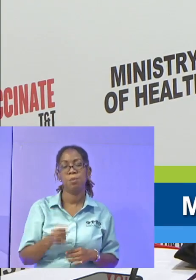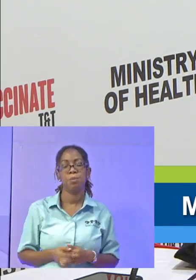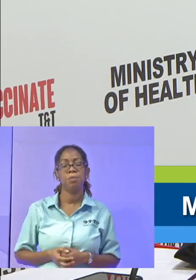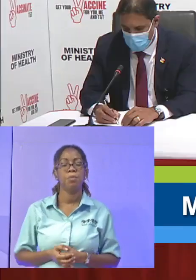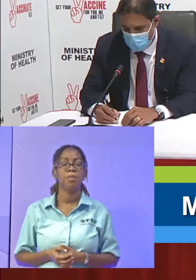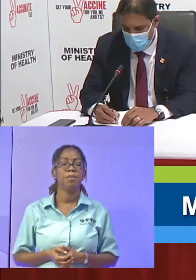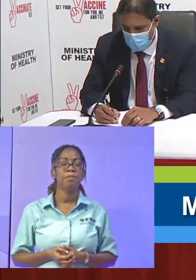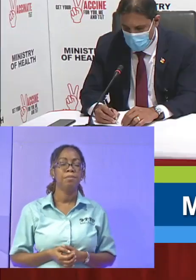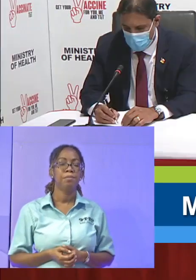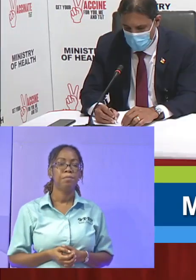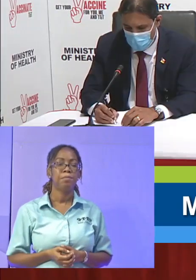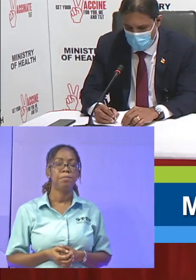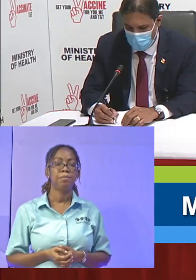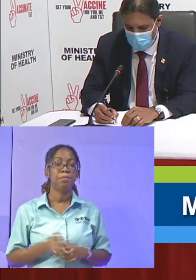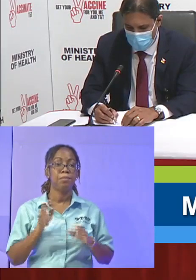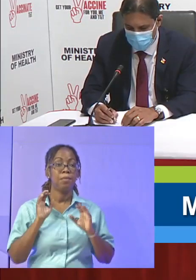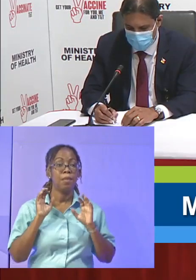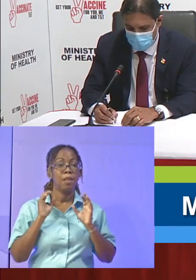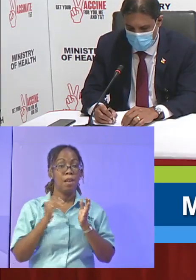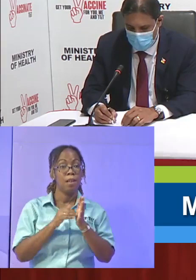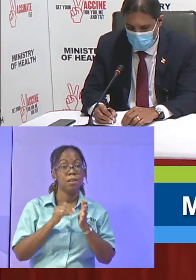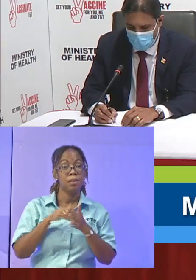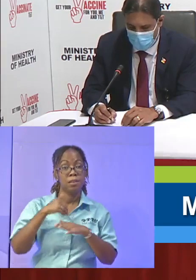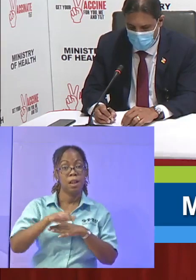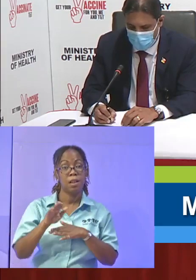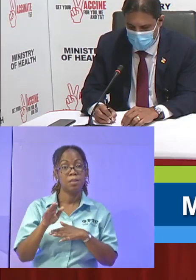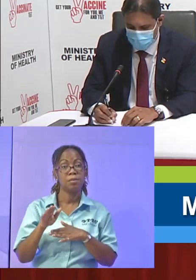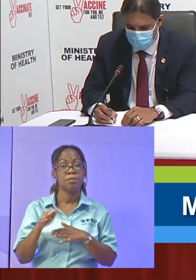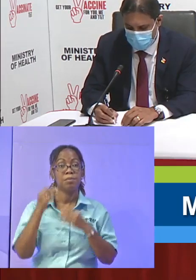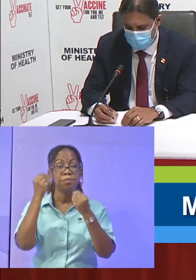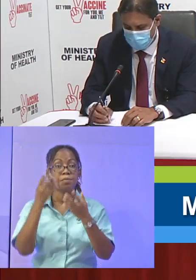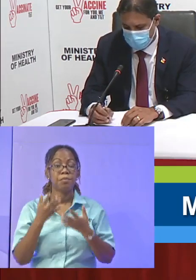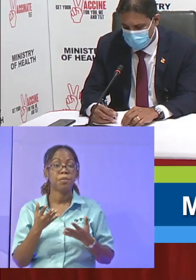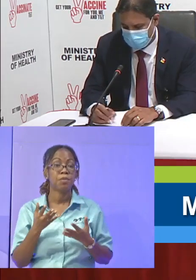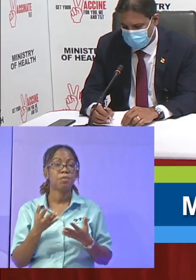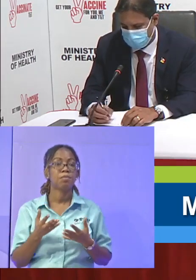can send your information to corporate communications at